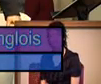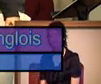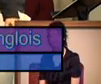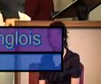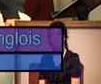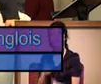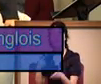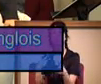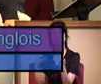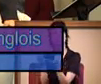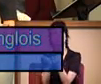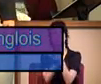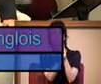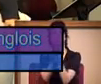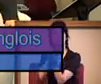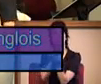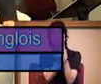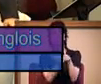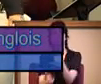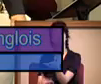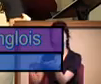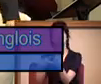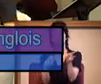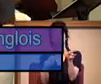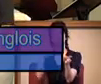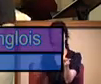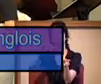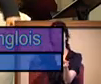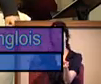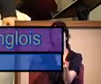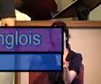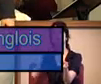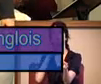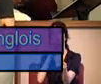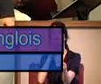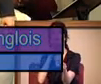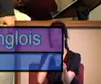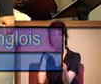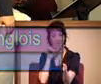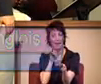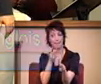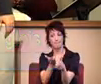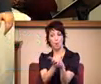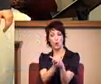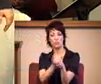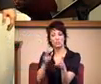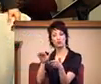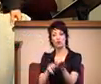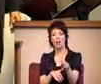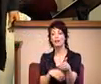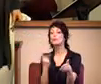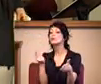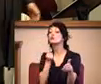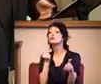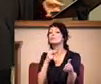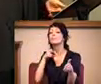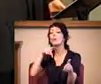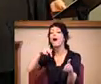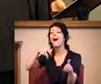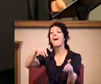on water. Amen? So when the boat is rocking, you get walking. Amen?